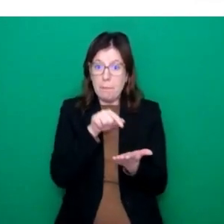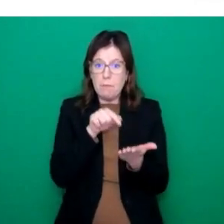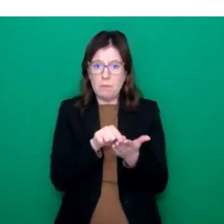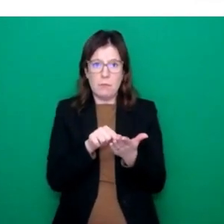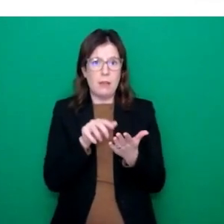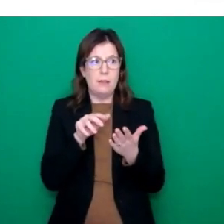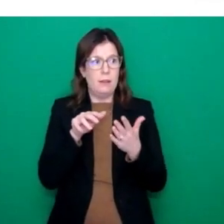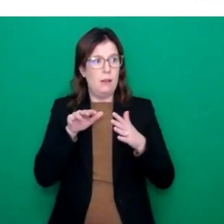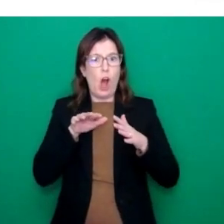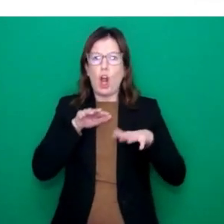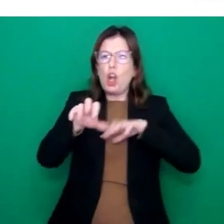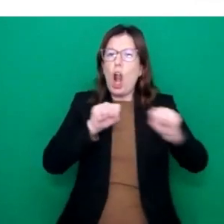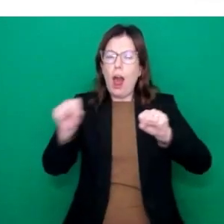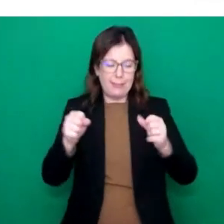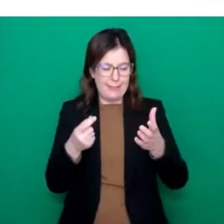decolonize